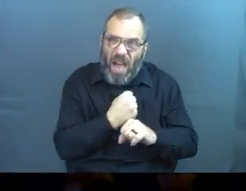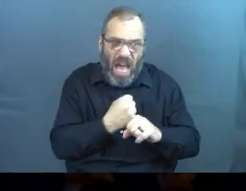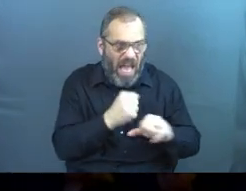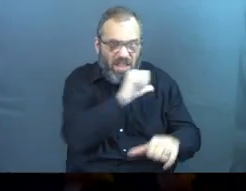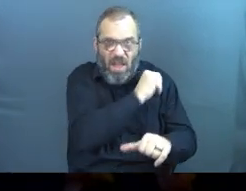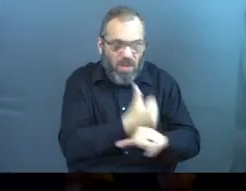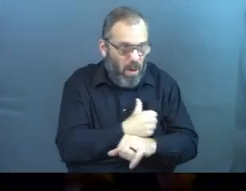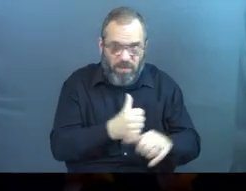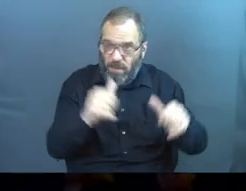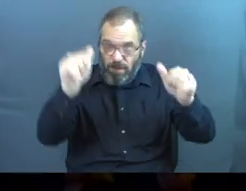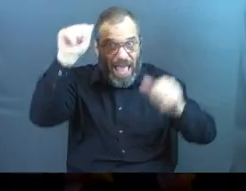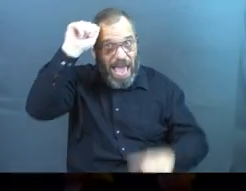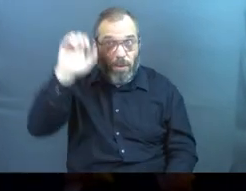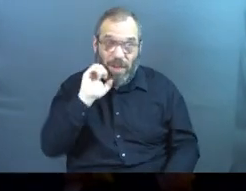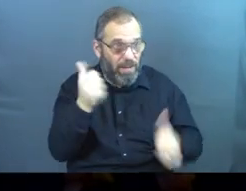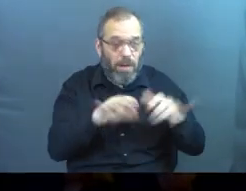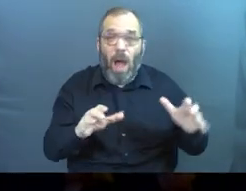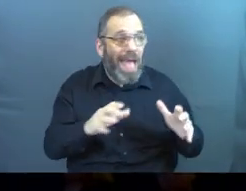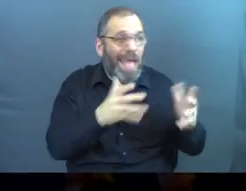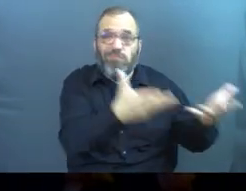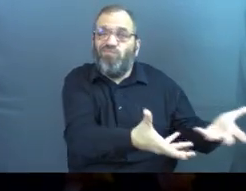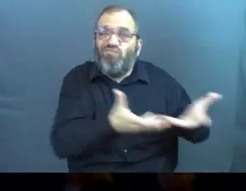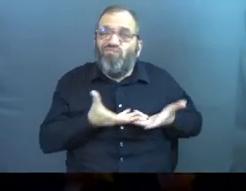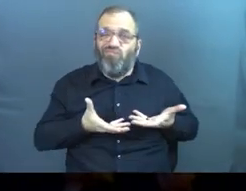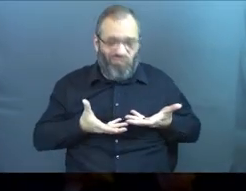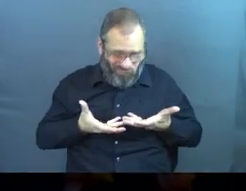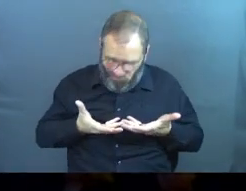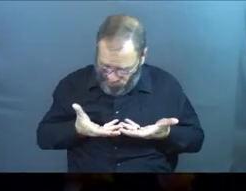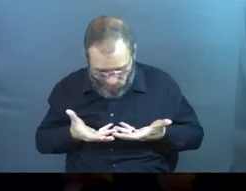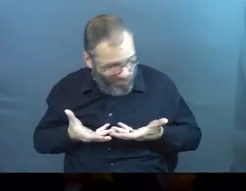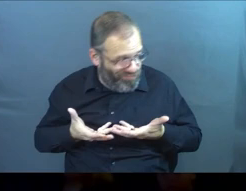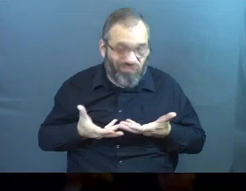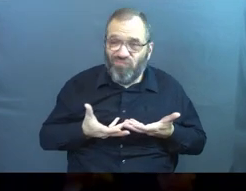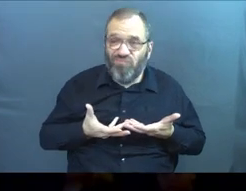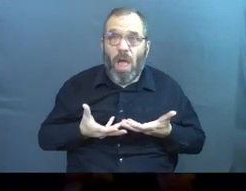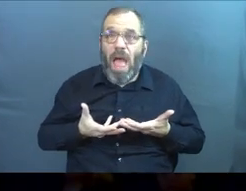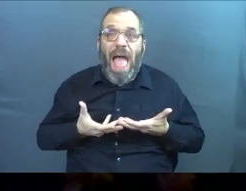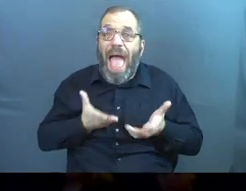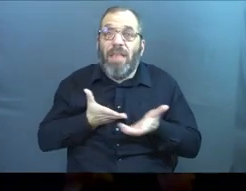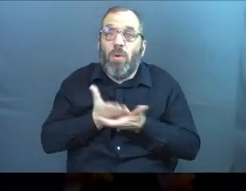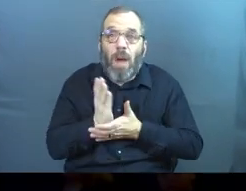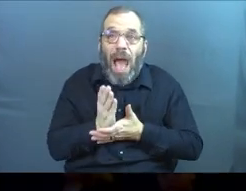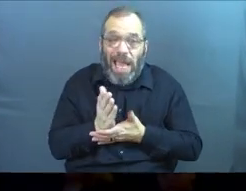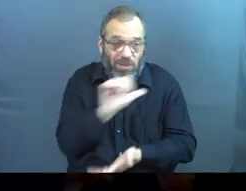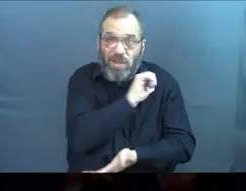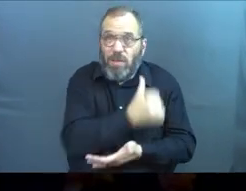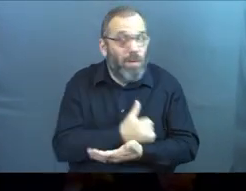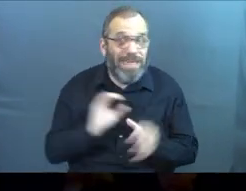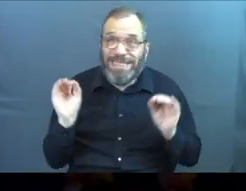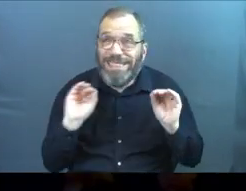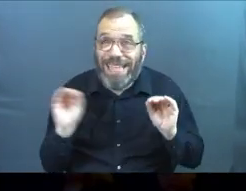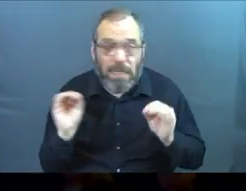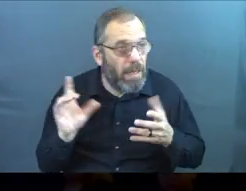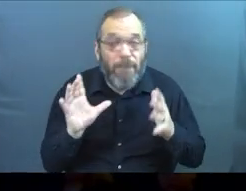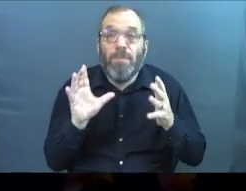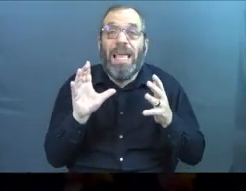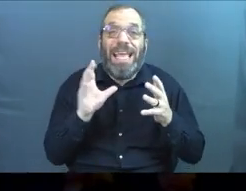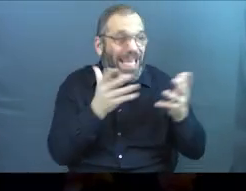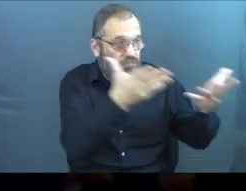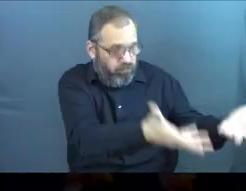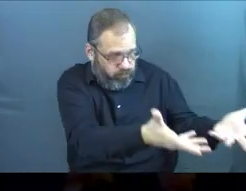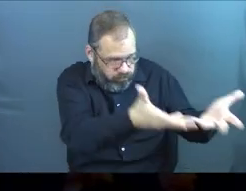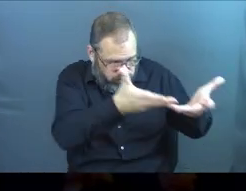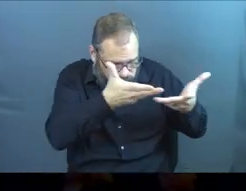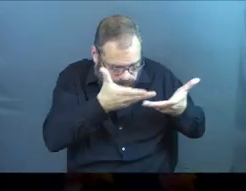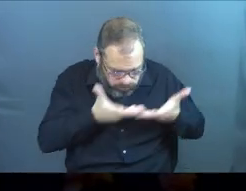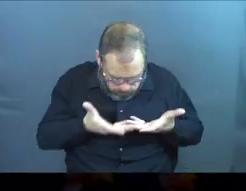world away from anybody. It was given to him. He also has no right to the authority. It was delivered to him.